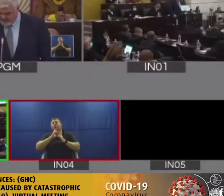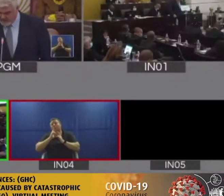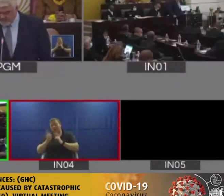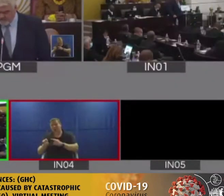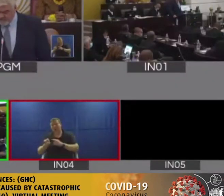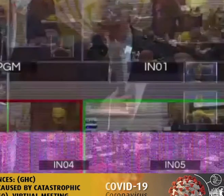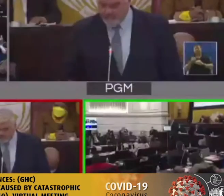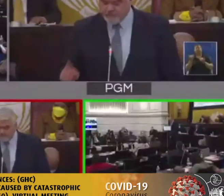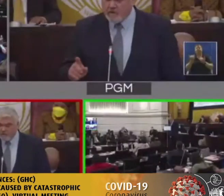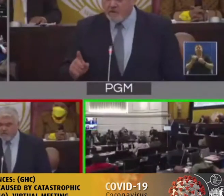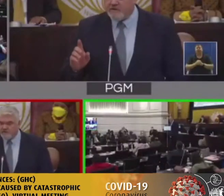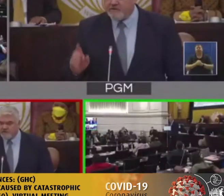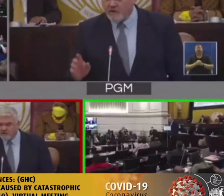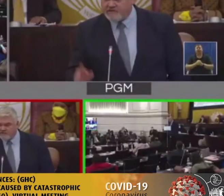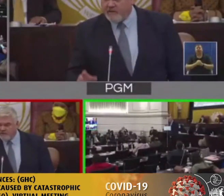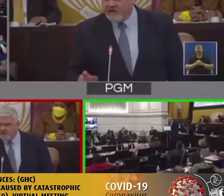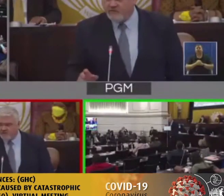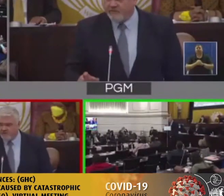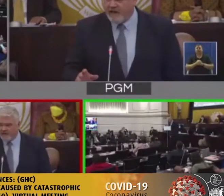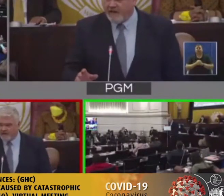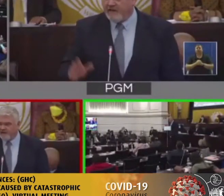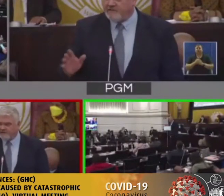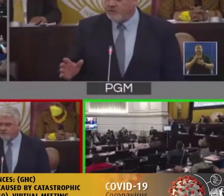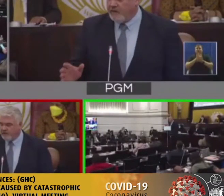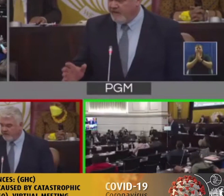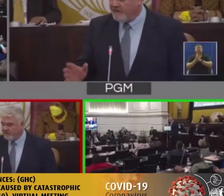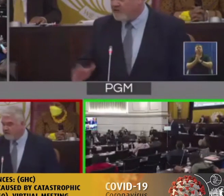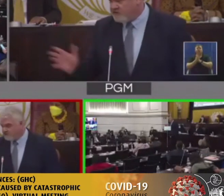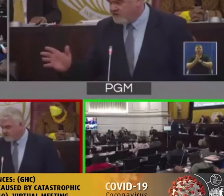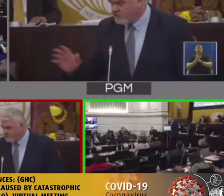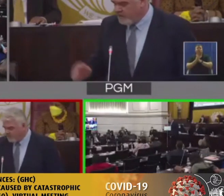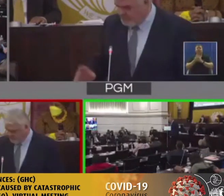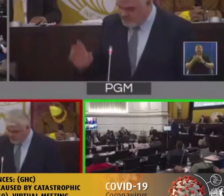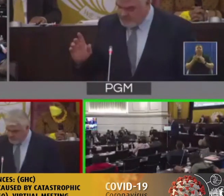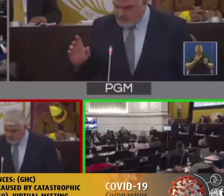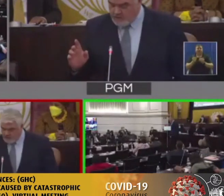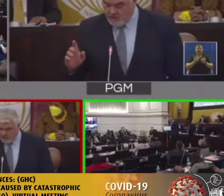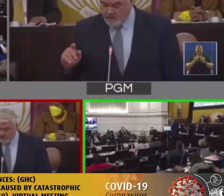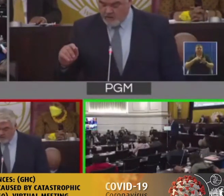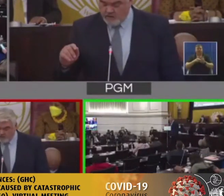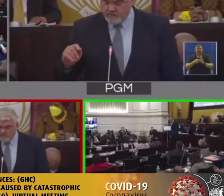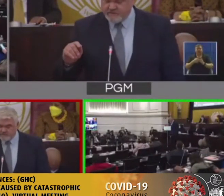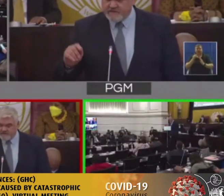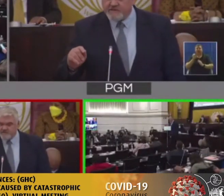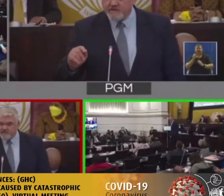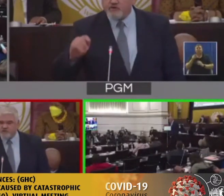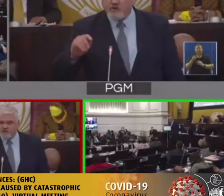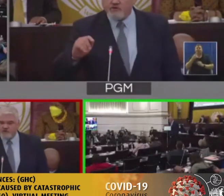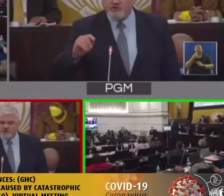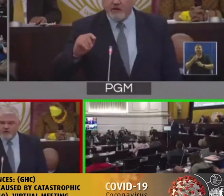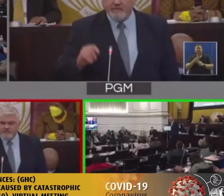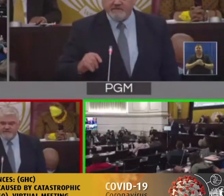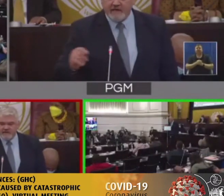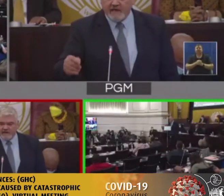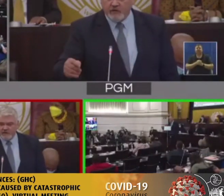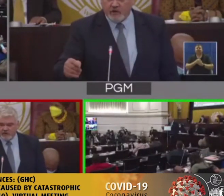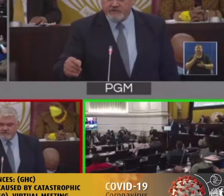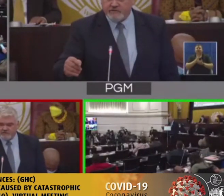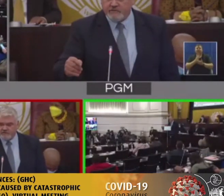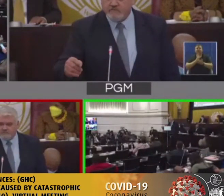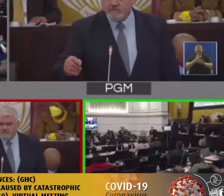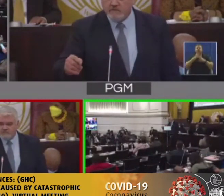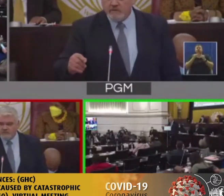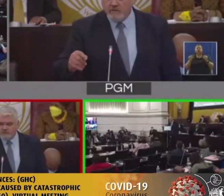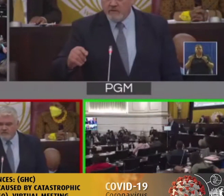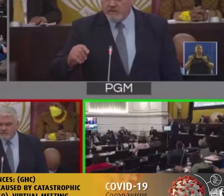was that like? Now, the disaster management plan in eThekwini, there actually is one, says that you're supposed to try and mitigate